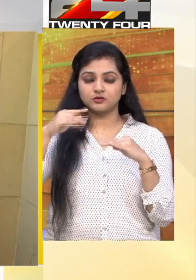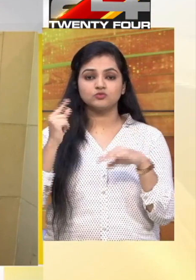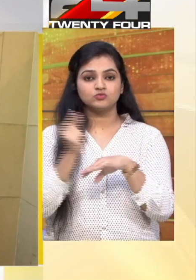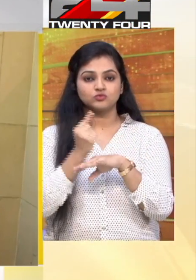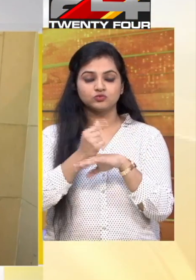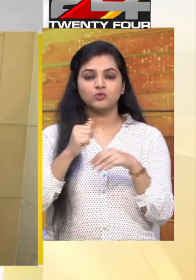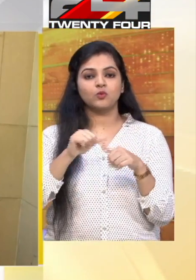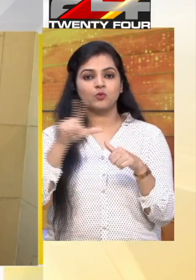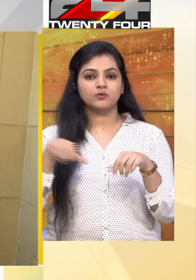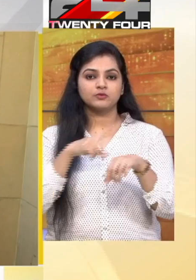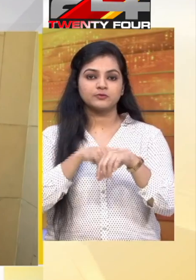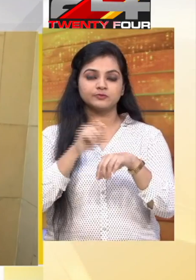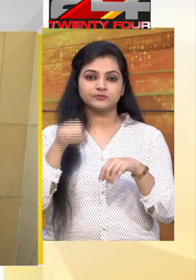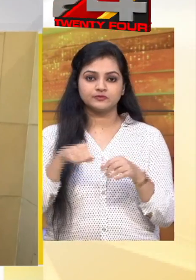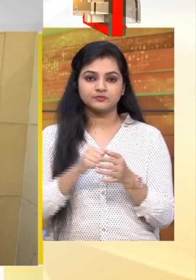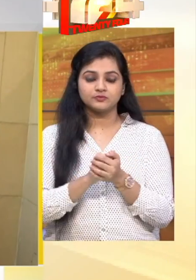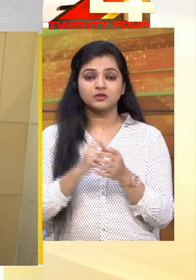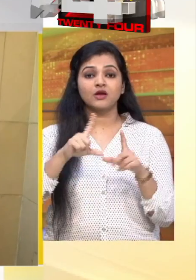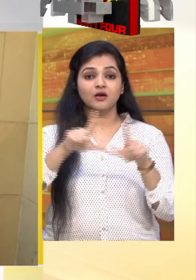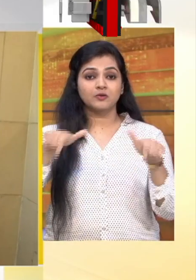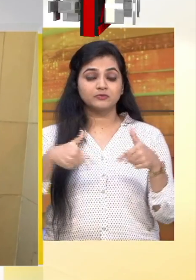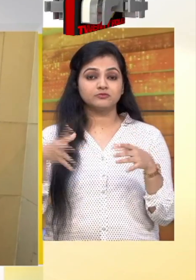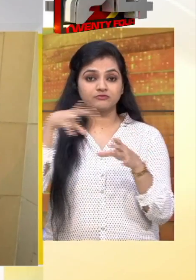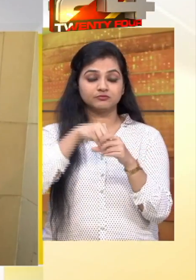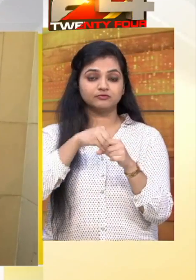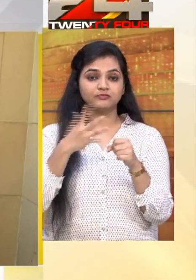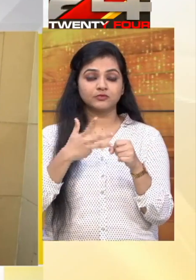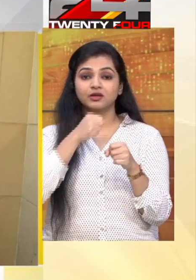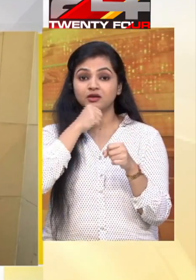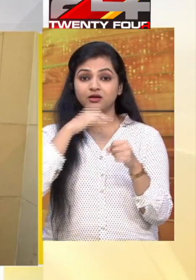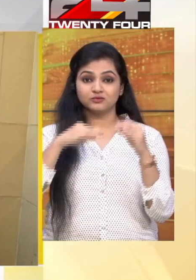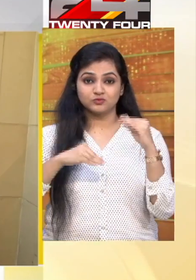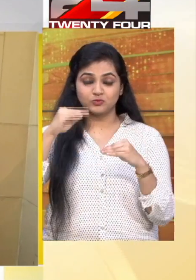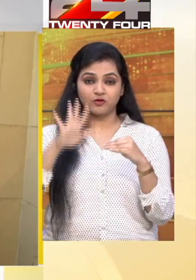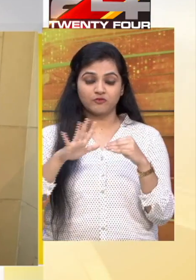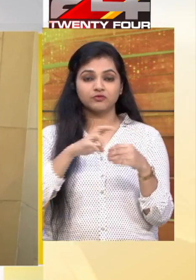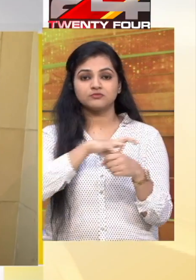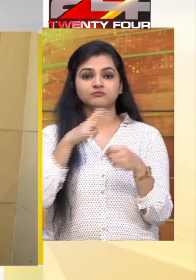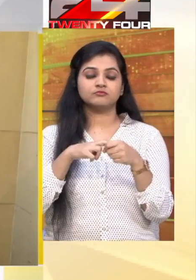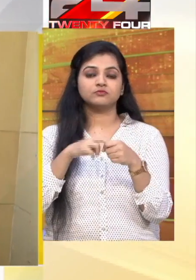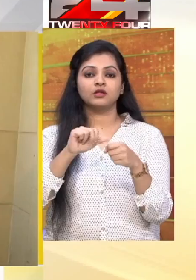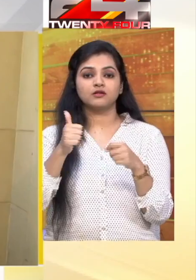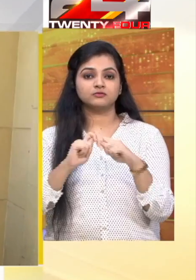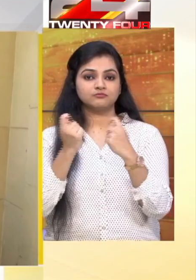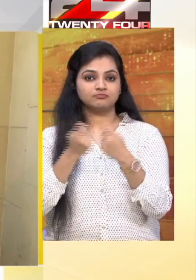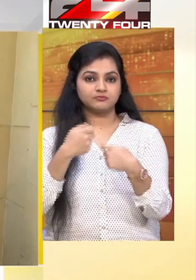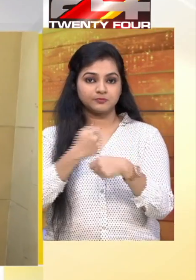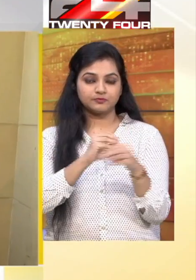every level, whichever committee from which, because of age, they are being relieved, there they will be